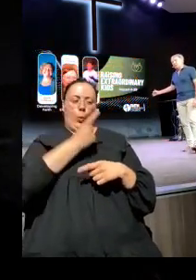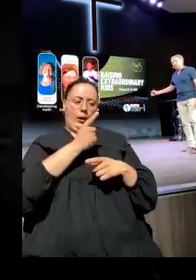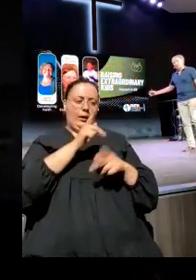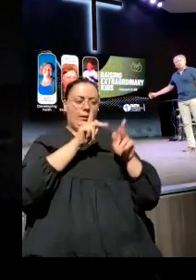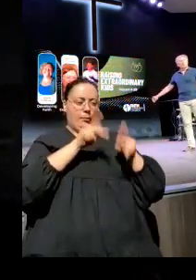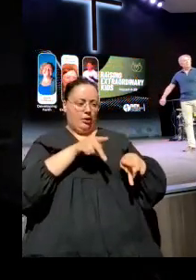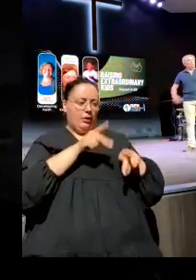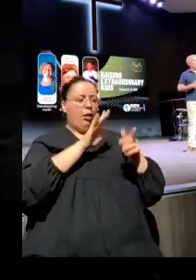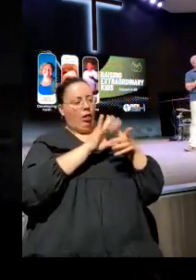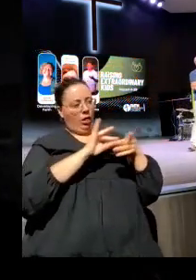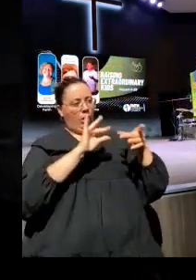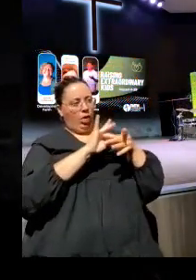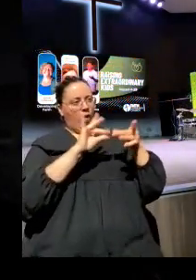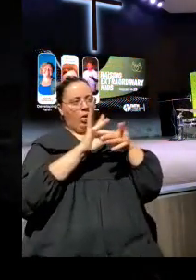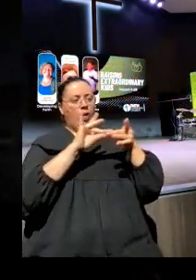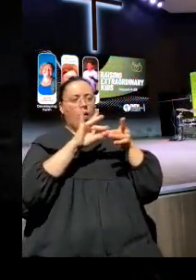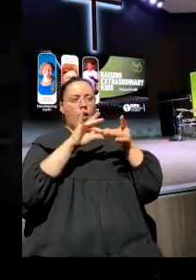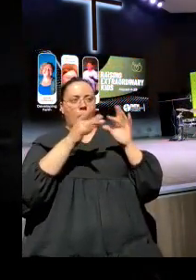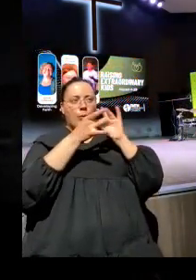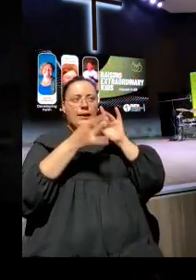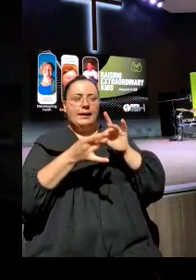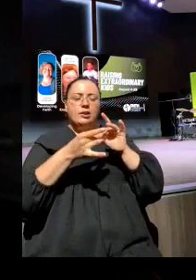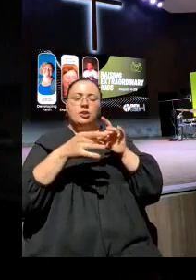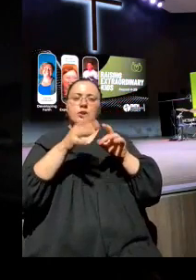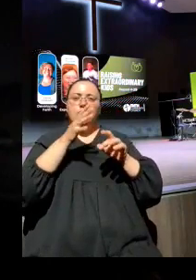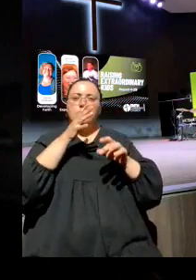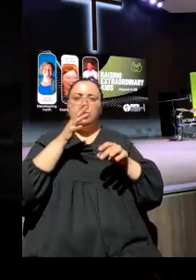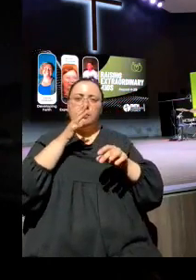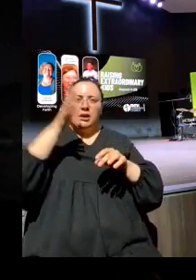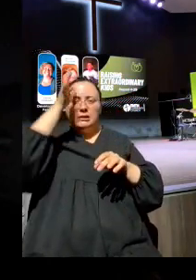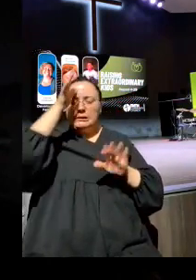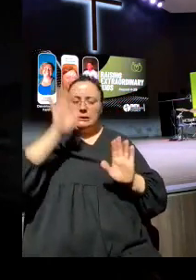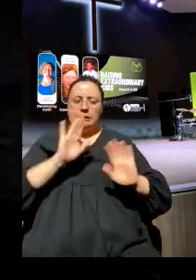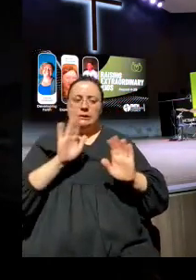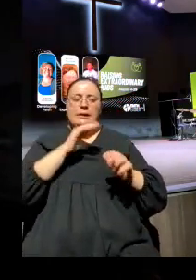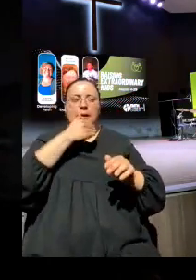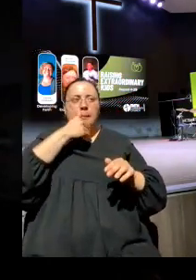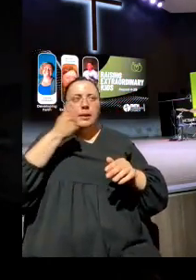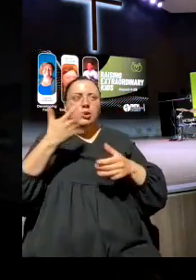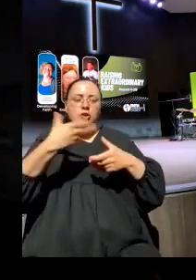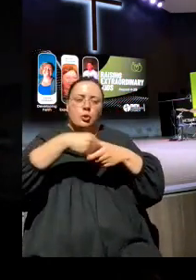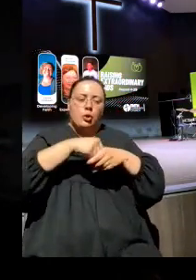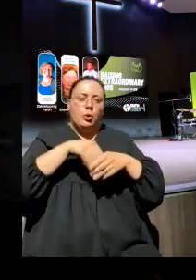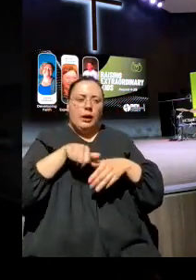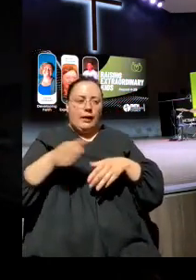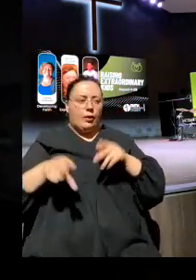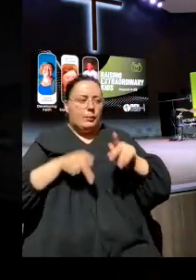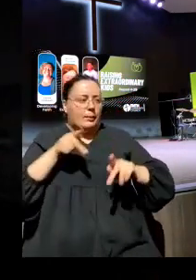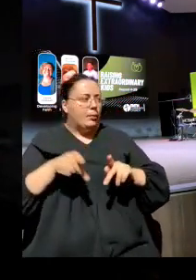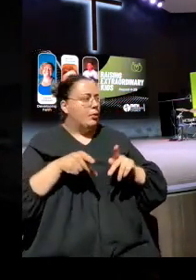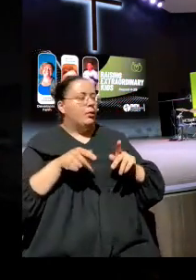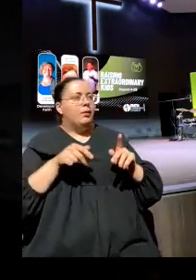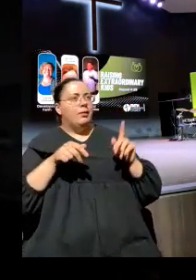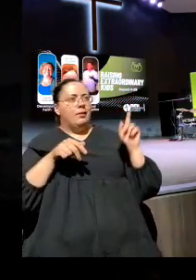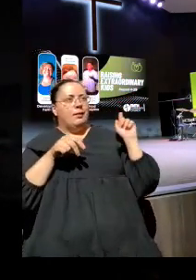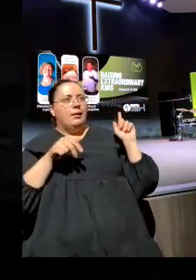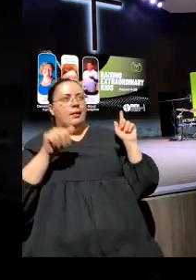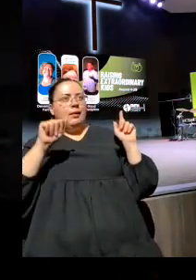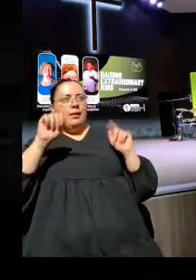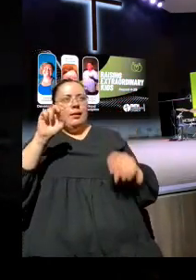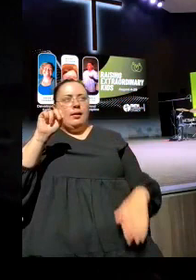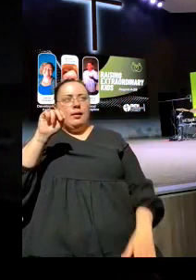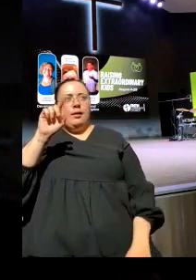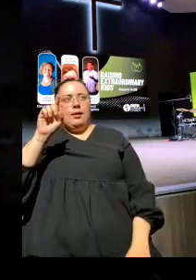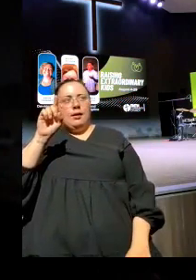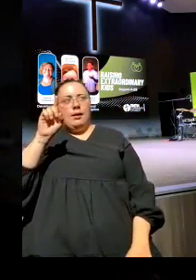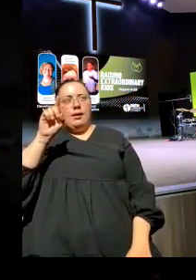parents, including me. They're going to be guiding us through this series. Angie Girard, director of Faith Kids, is going to be talking about how to develop